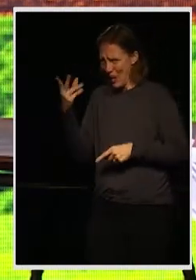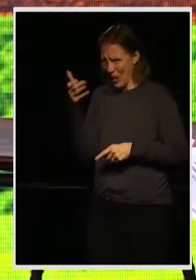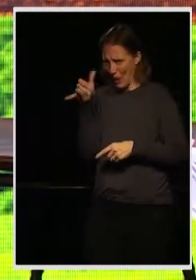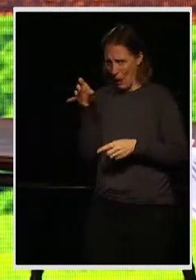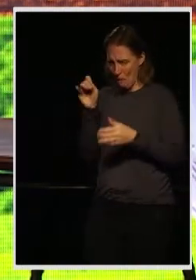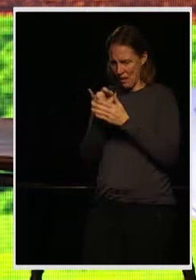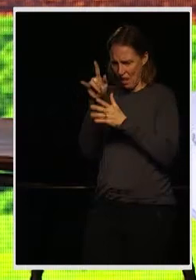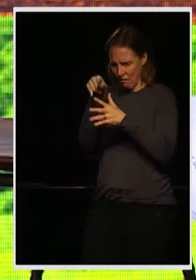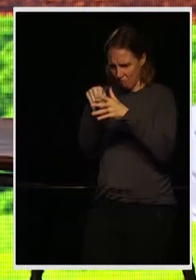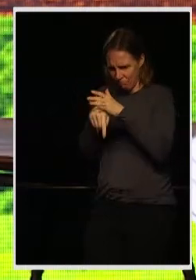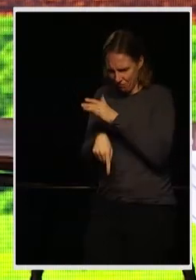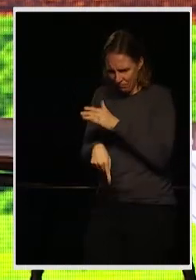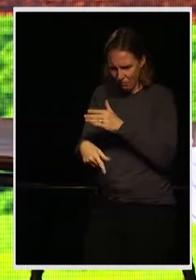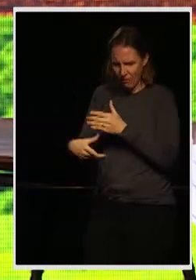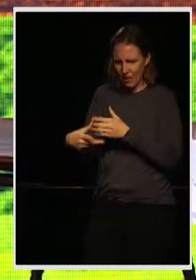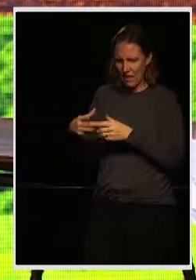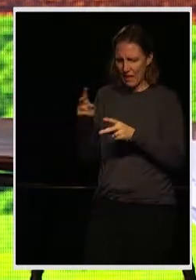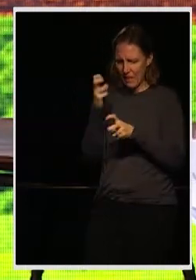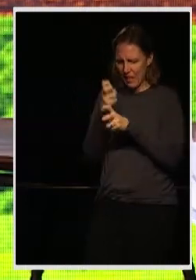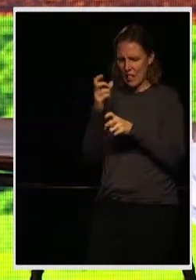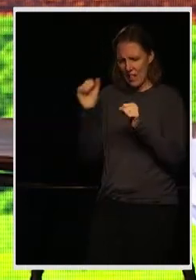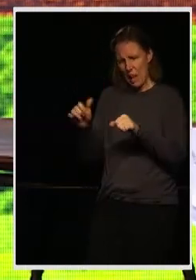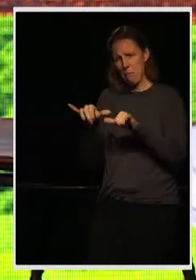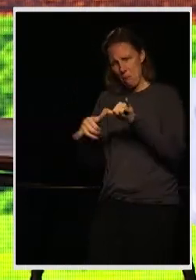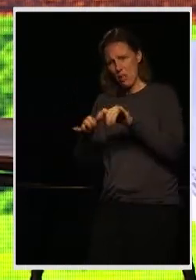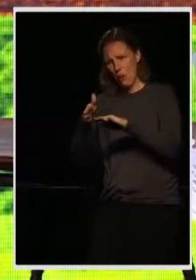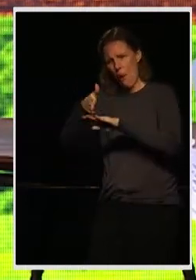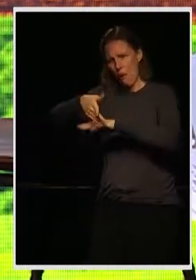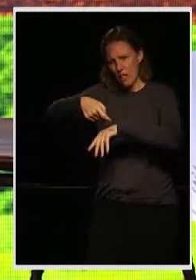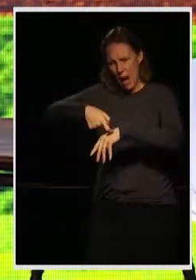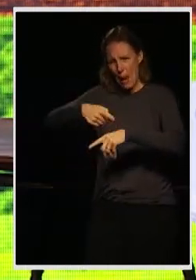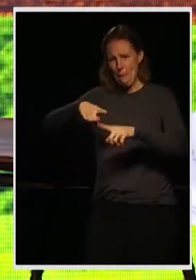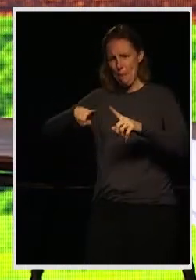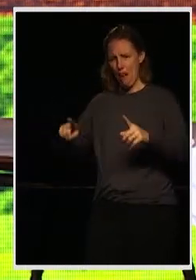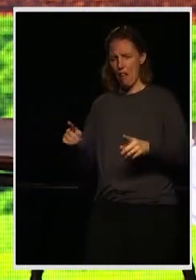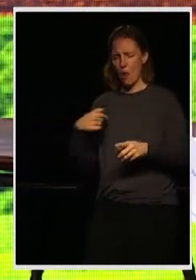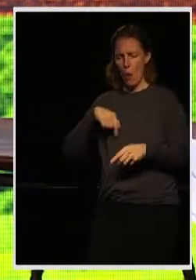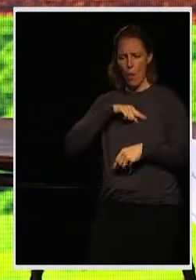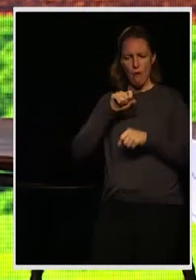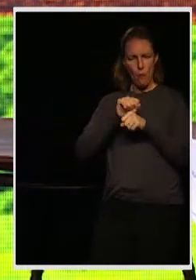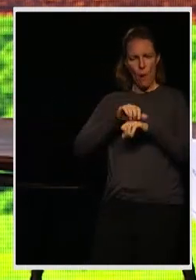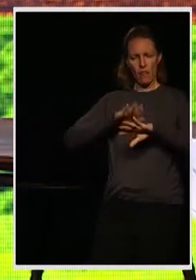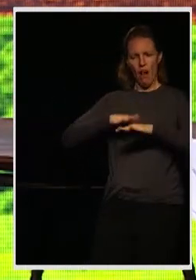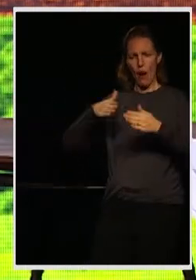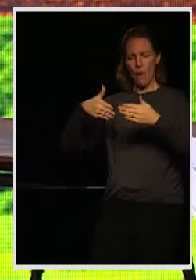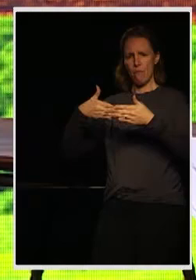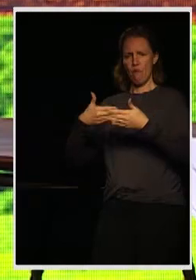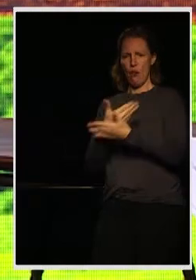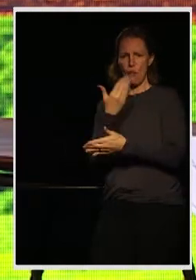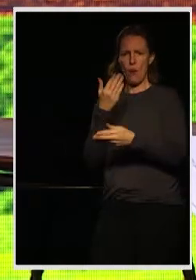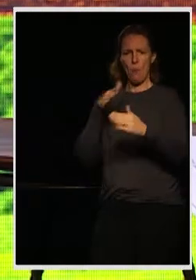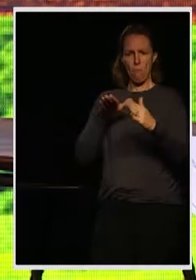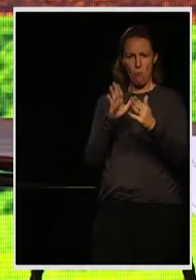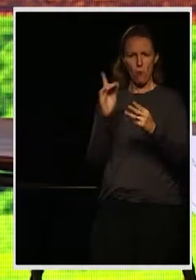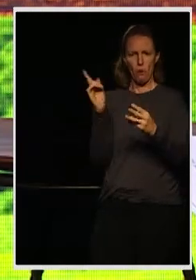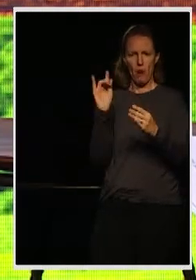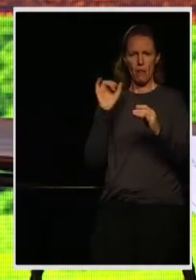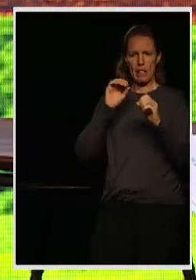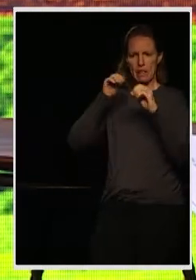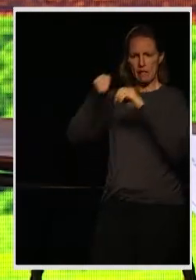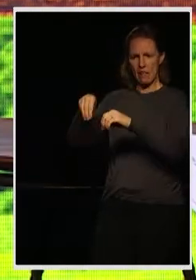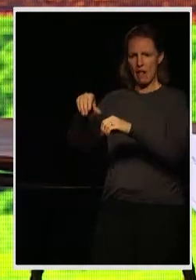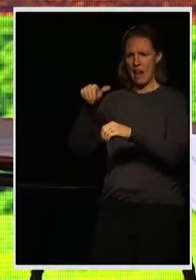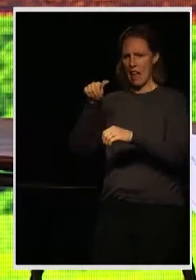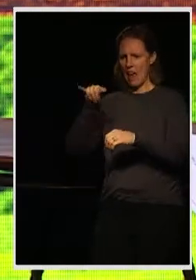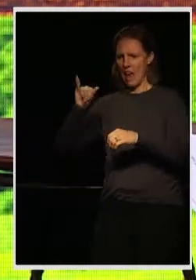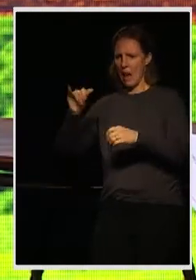going down there. It's very difficult, but you can measure it over time. So we've worked on a new approach where we've driven an AI model